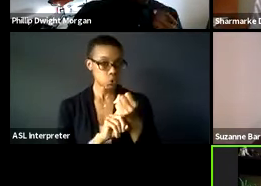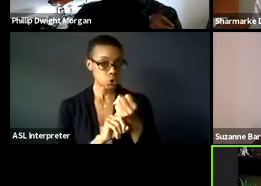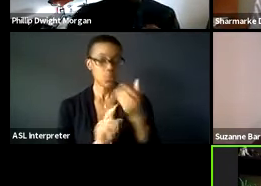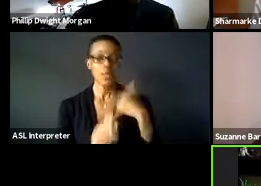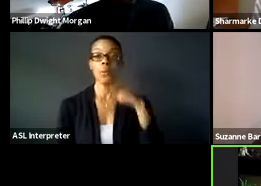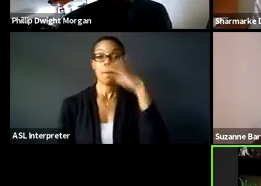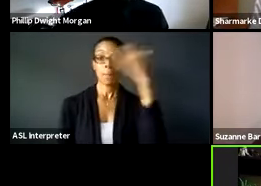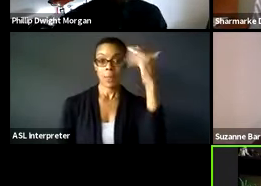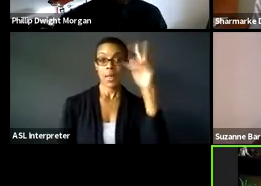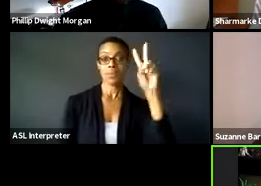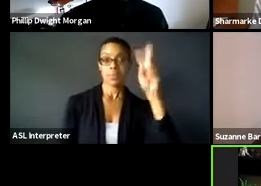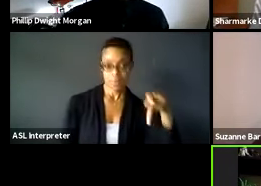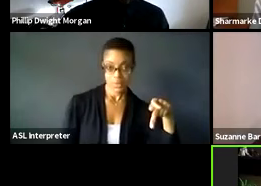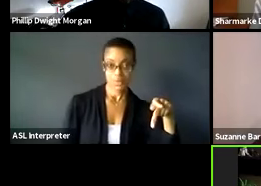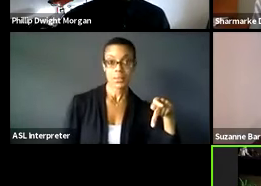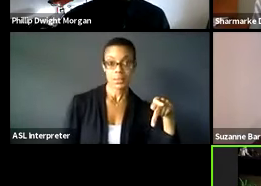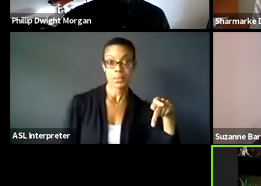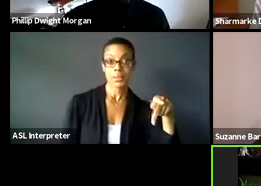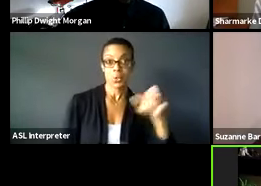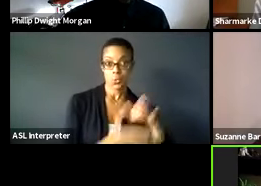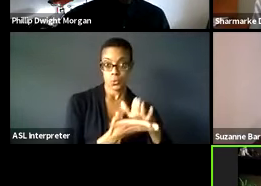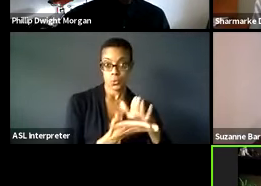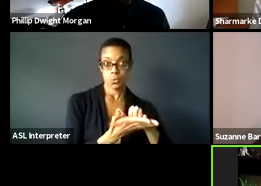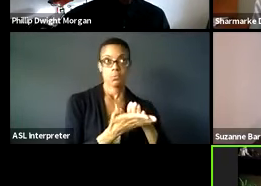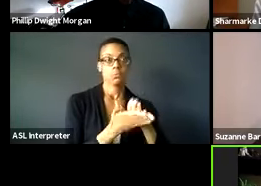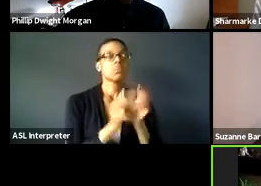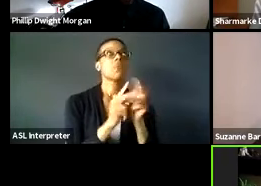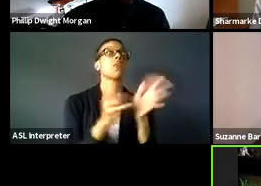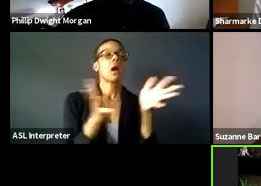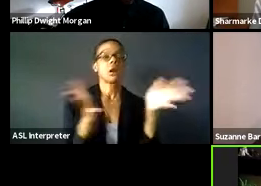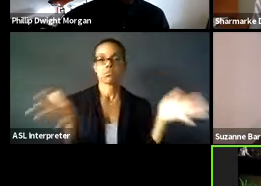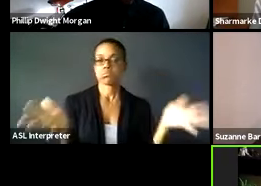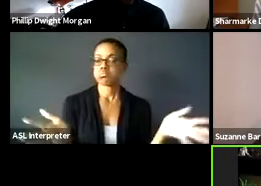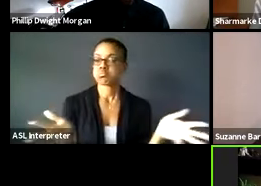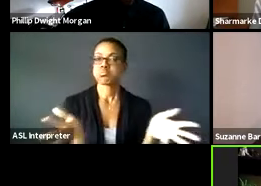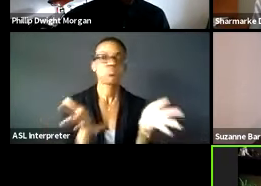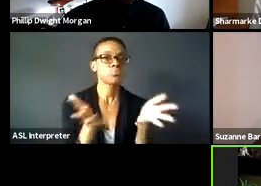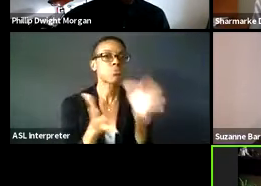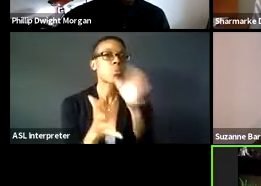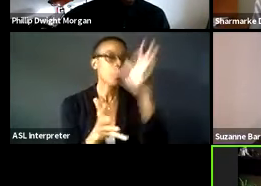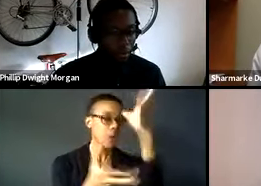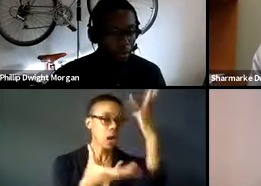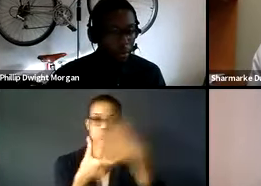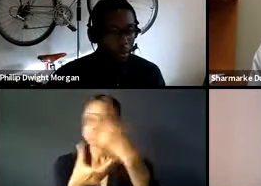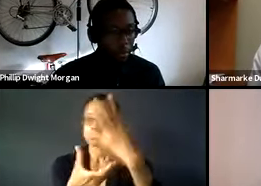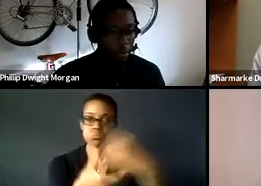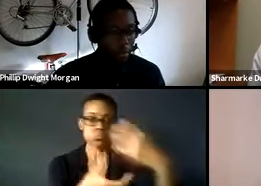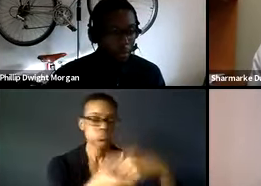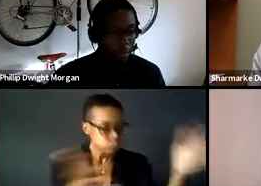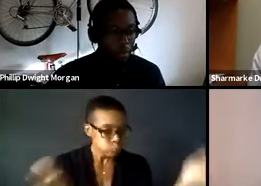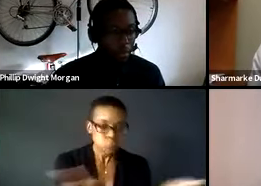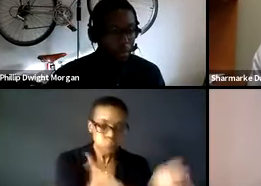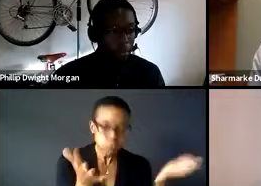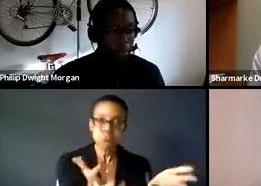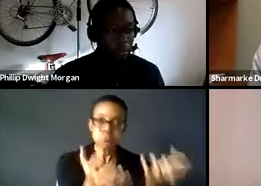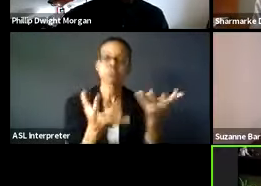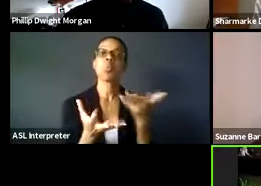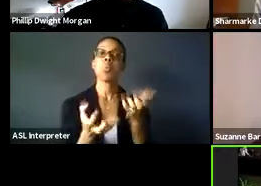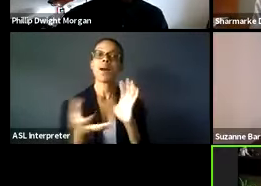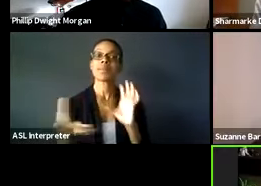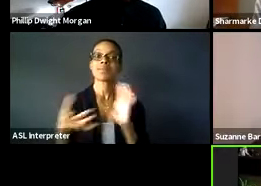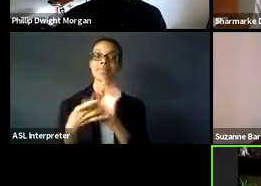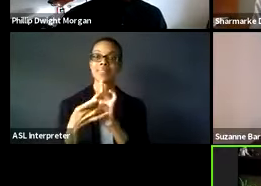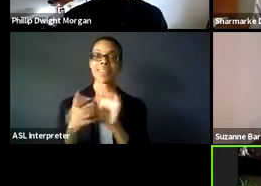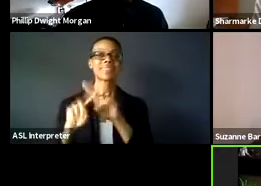vice principal at the school who was very encouraging of parent engagement. And she was able to connect us with a number